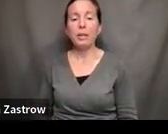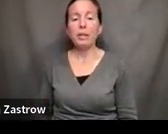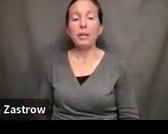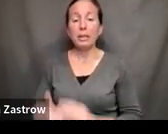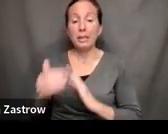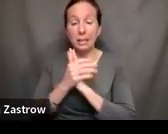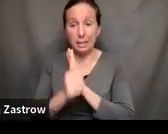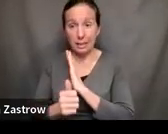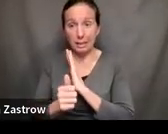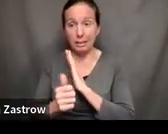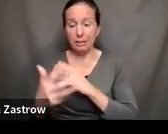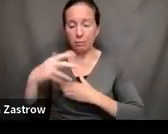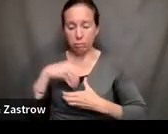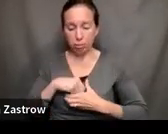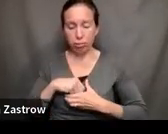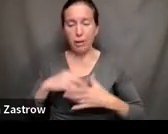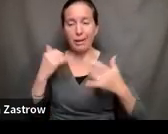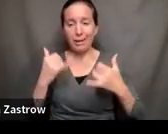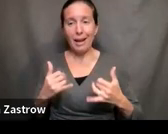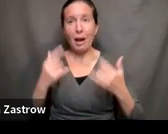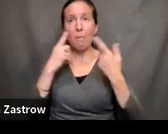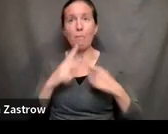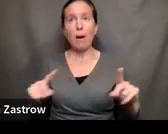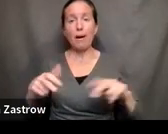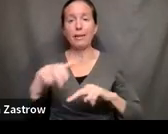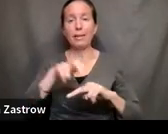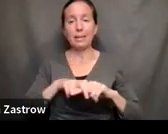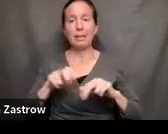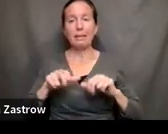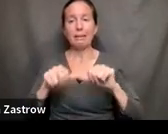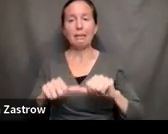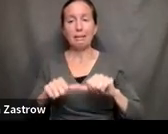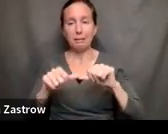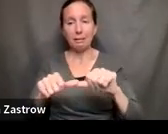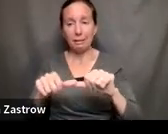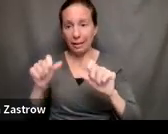child can now sit in the chair. Does that make sense?